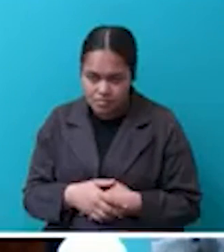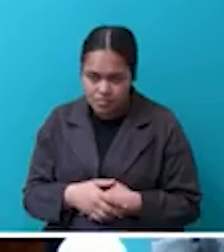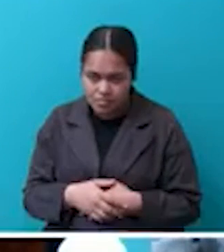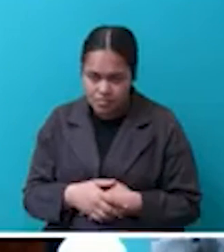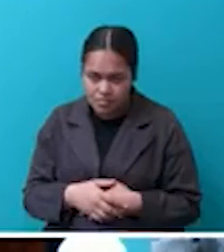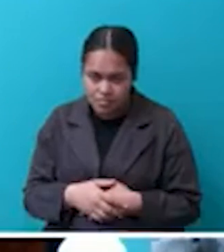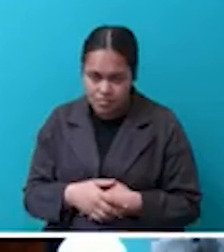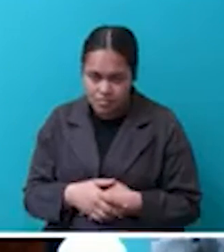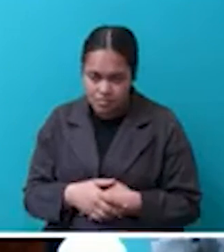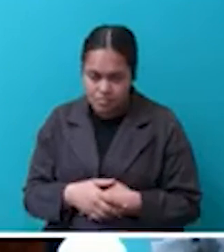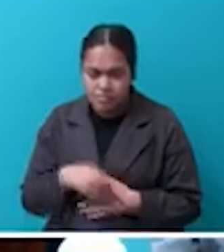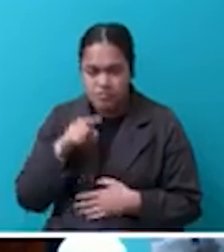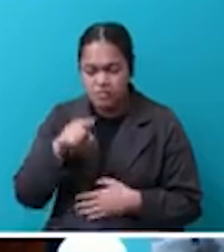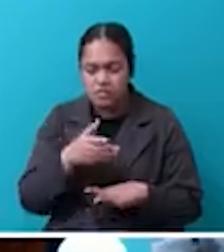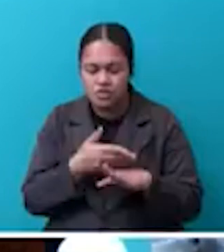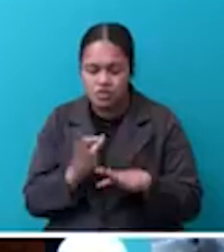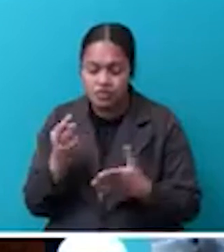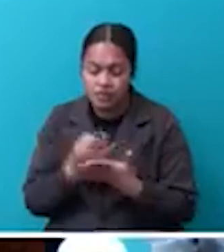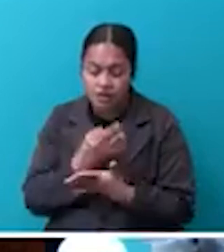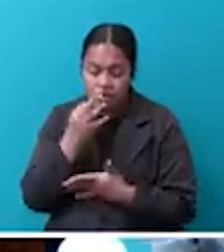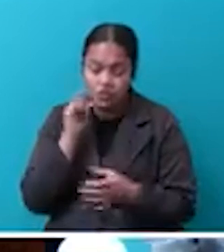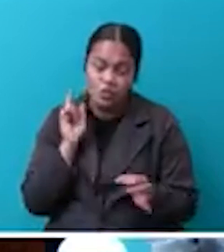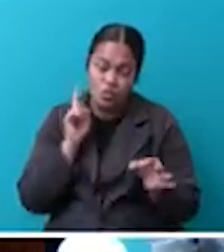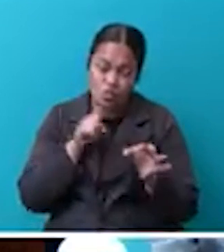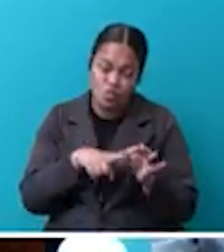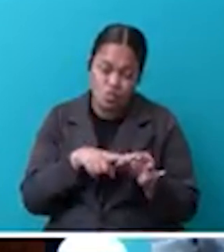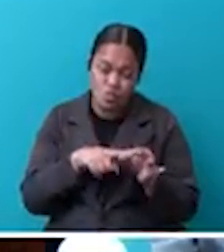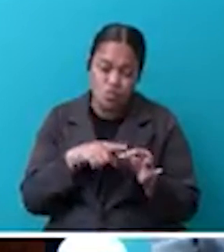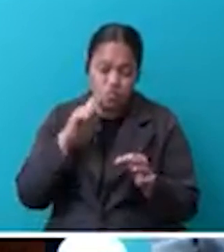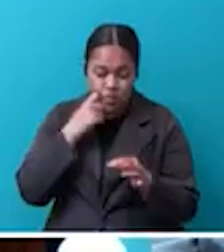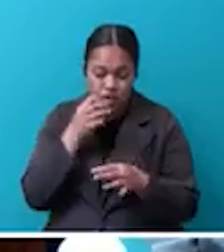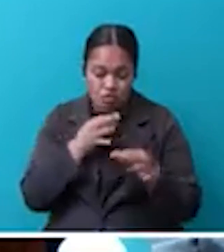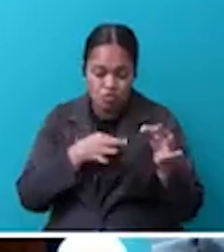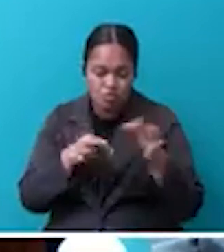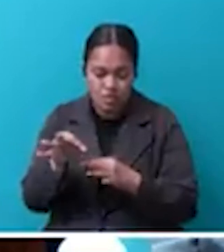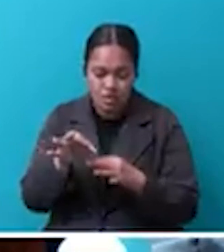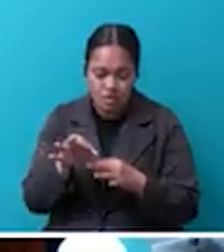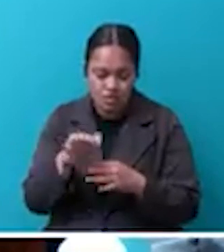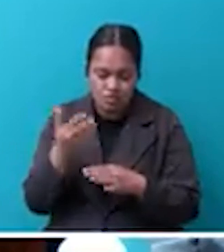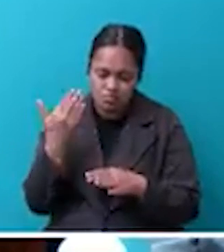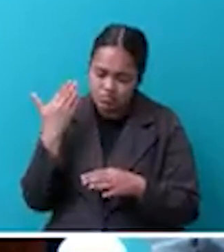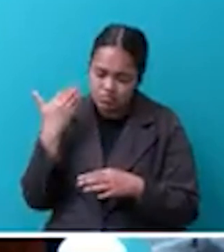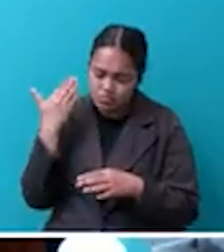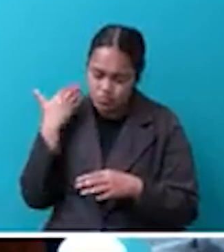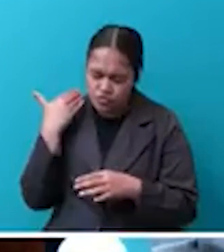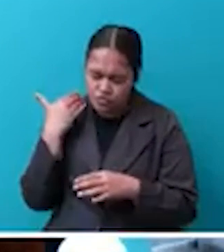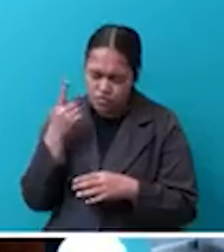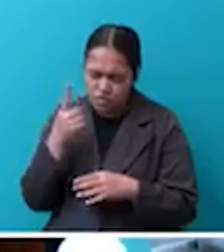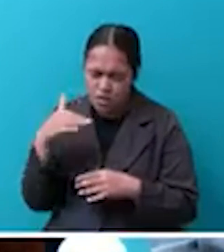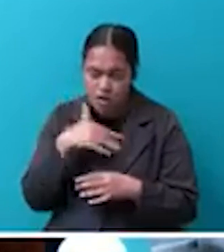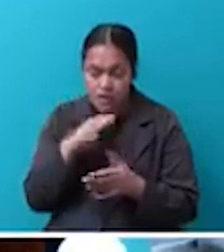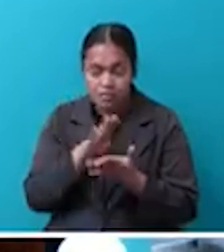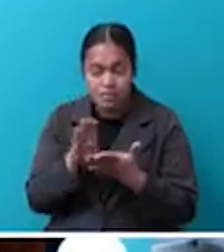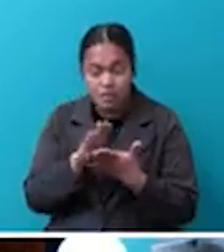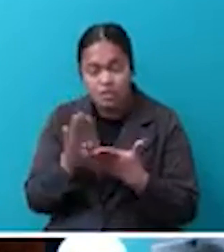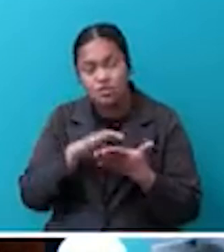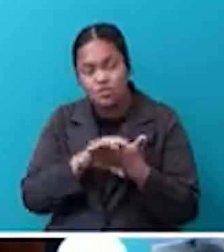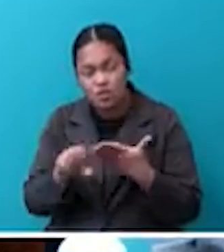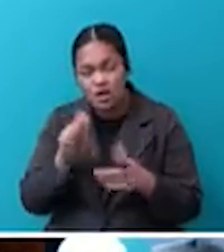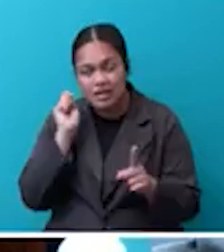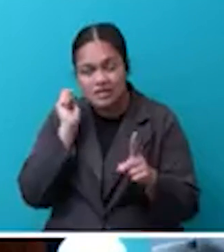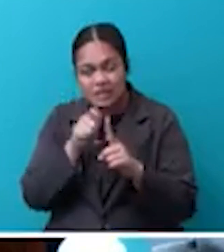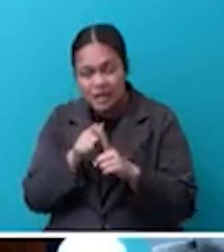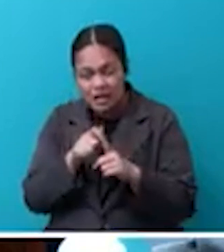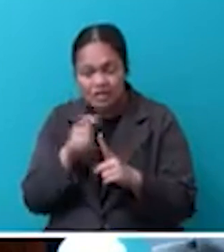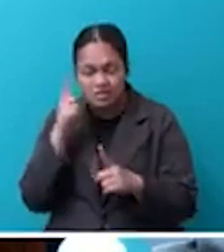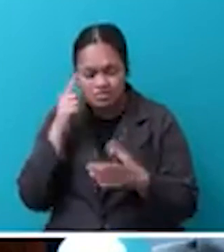this new finance goal will replace the previous $100 billion per year target, and despite